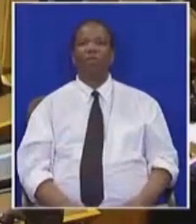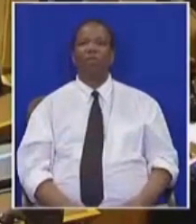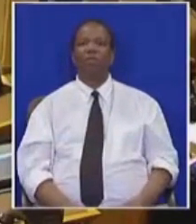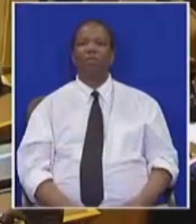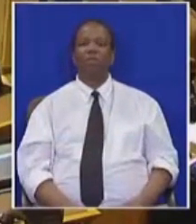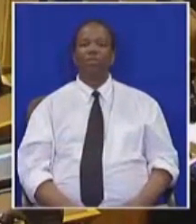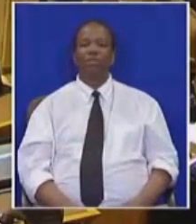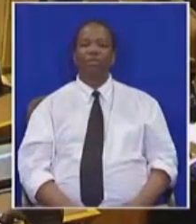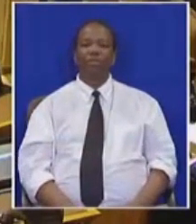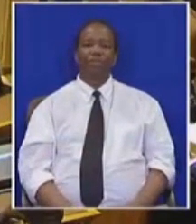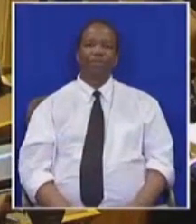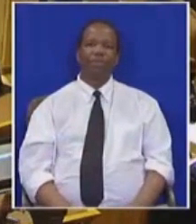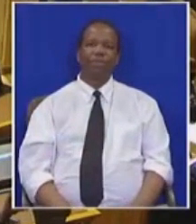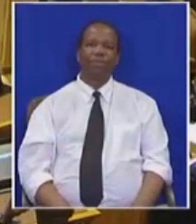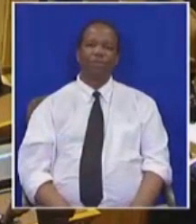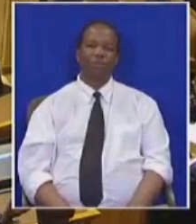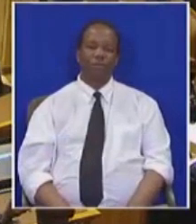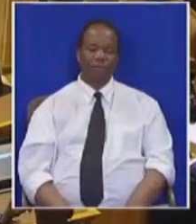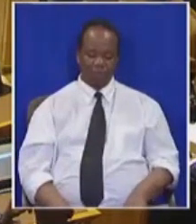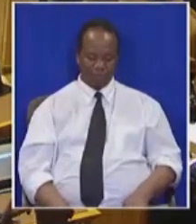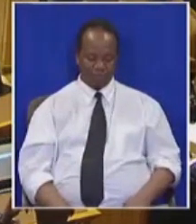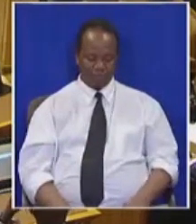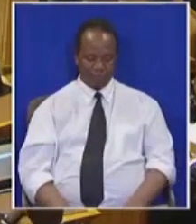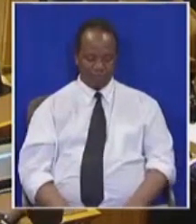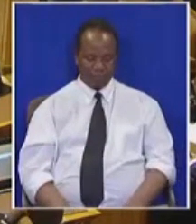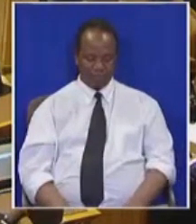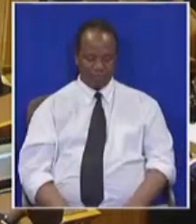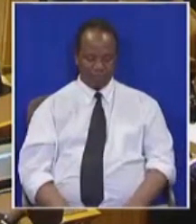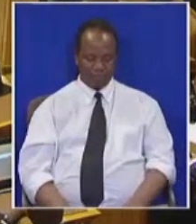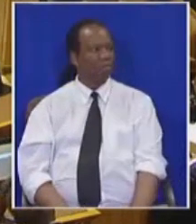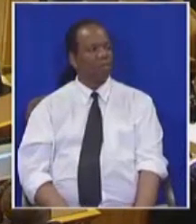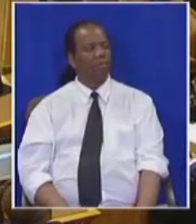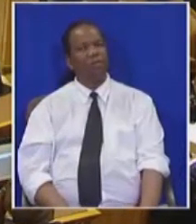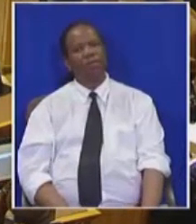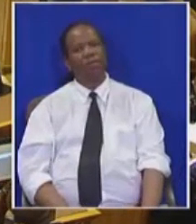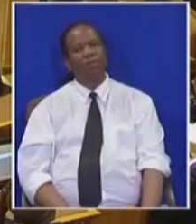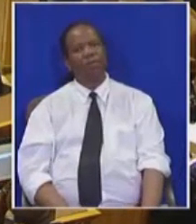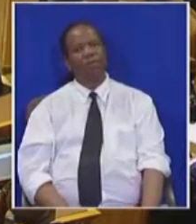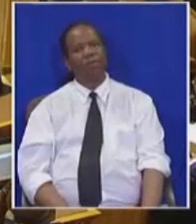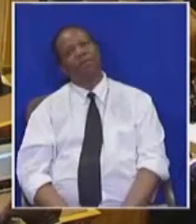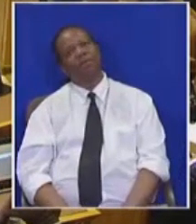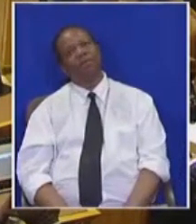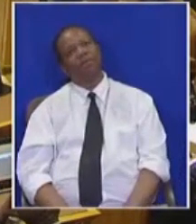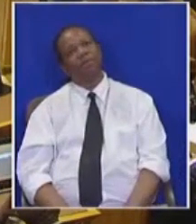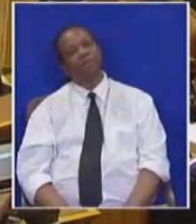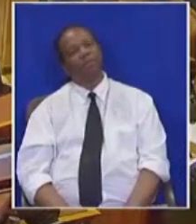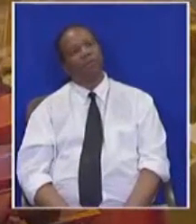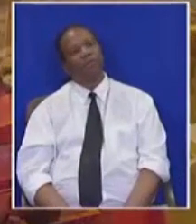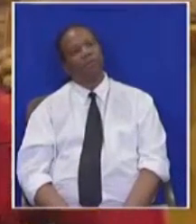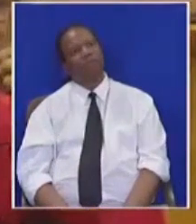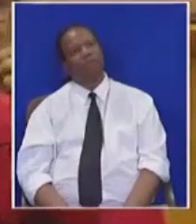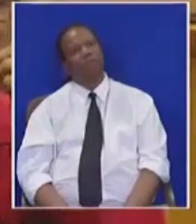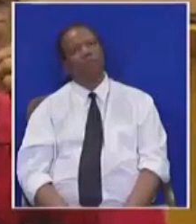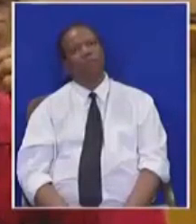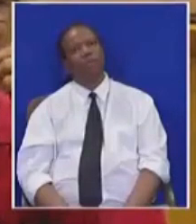uyabuza ukubana ngaba igalelo labo ekubulaleni i-economy yase South